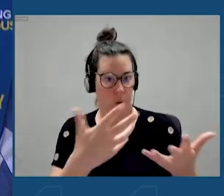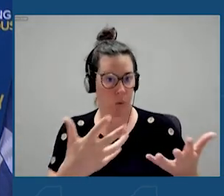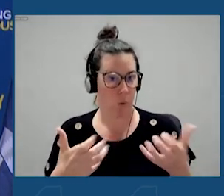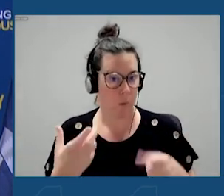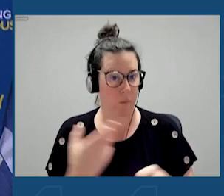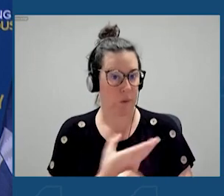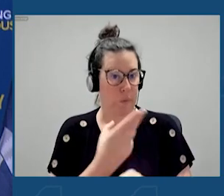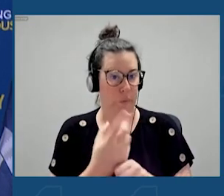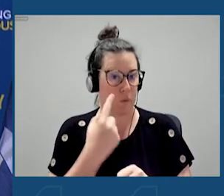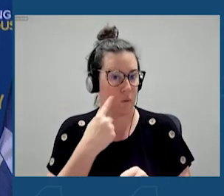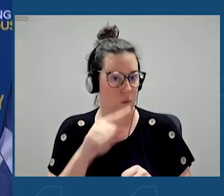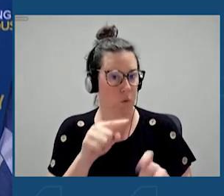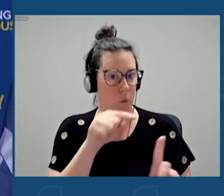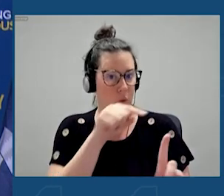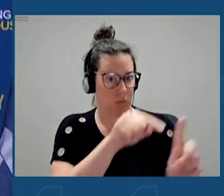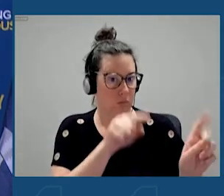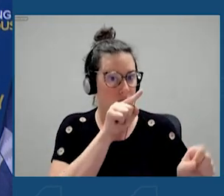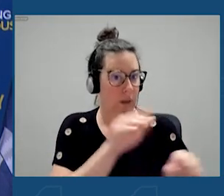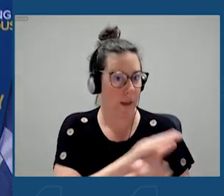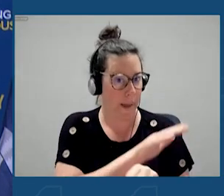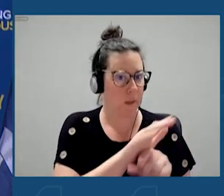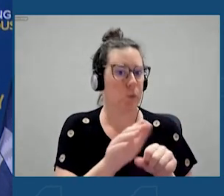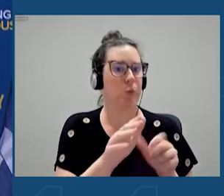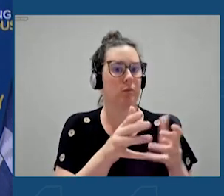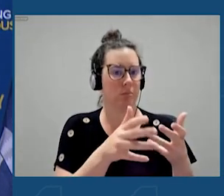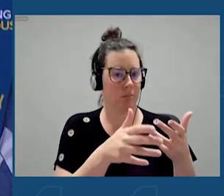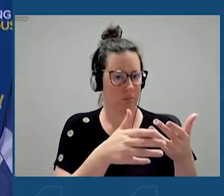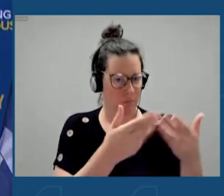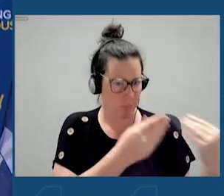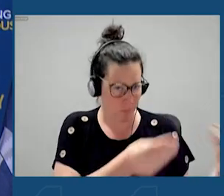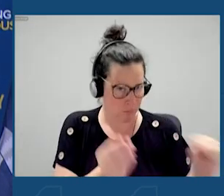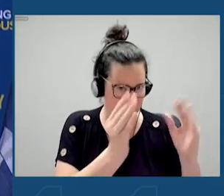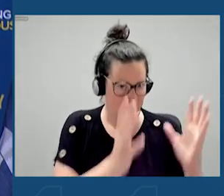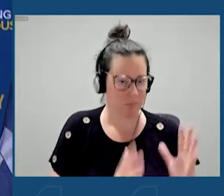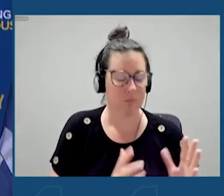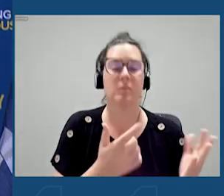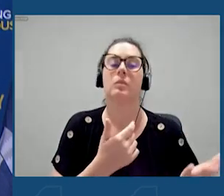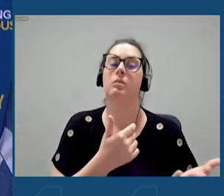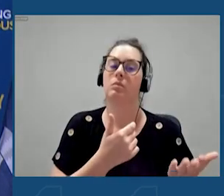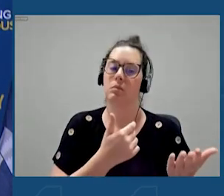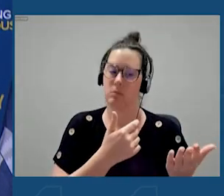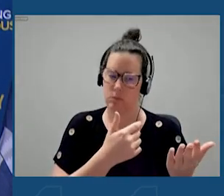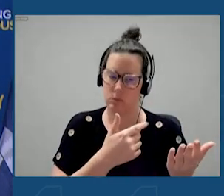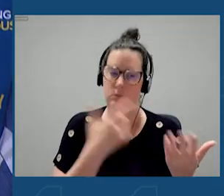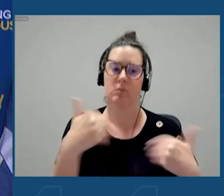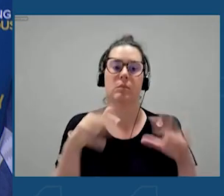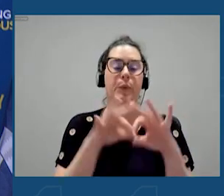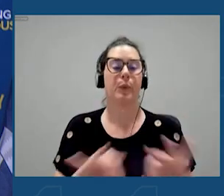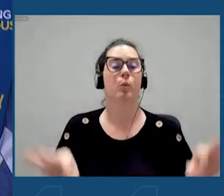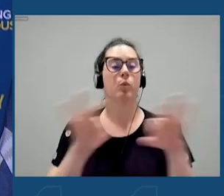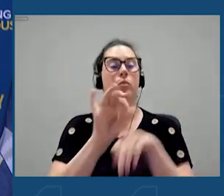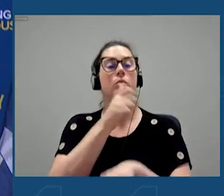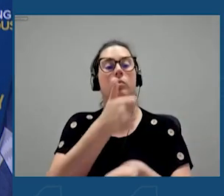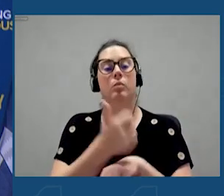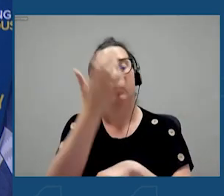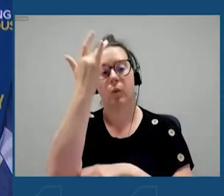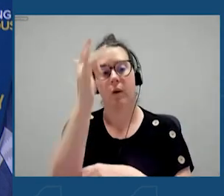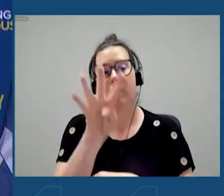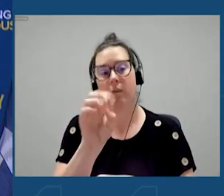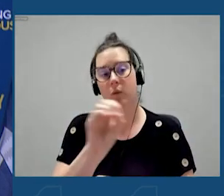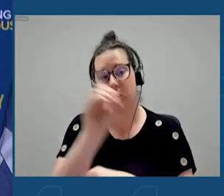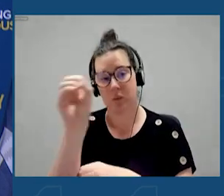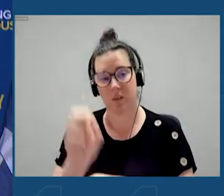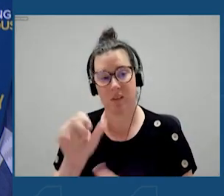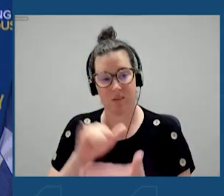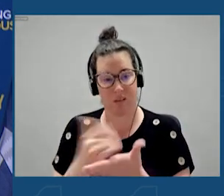or generated from legitimate dispensaries. And the reason this is so important, the way this was set up, is that 40% of the revenue goes to